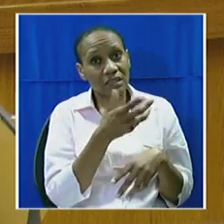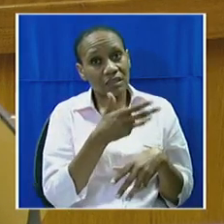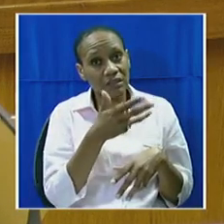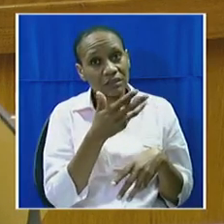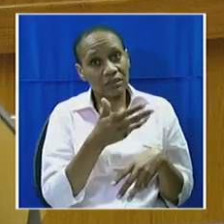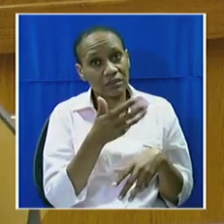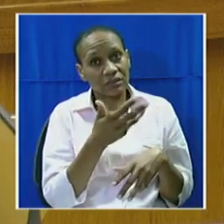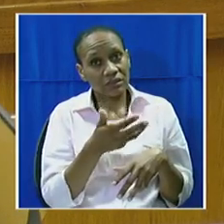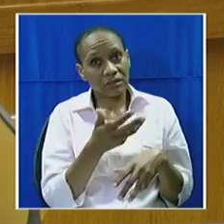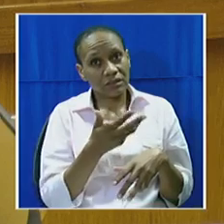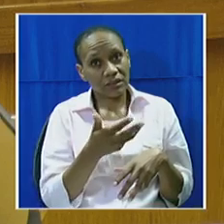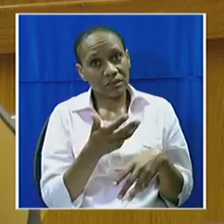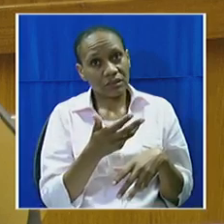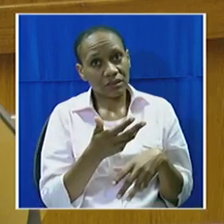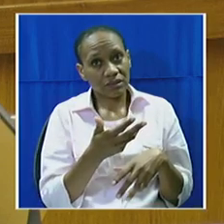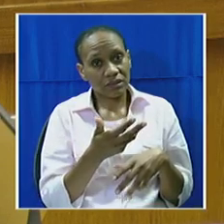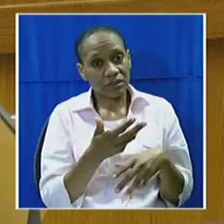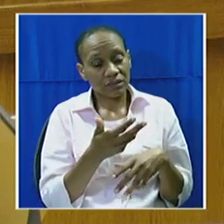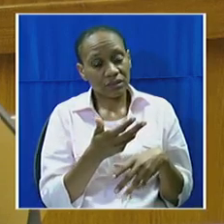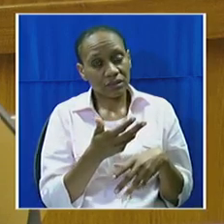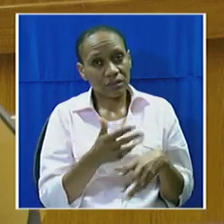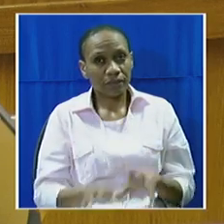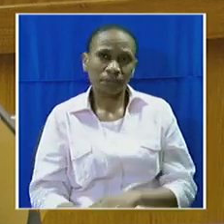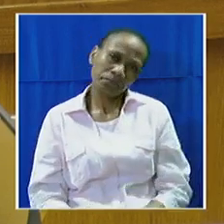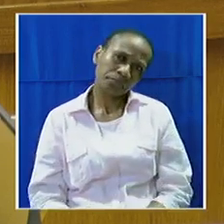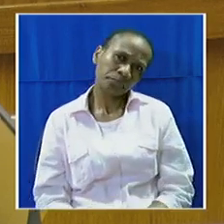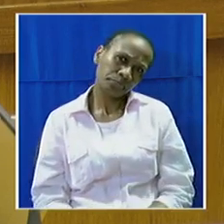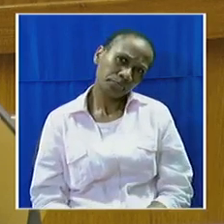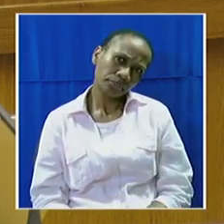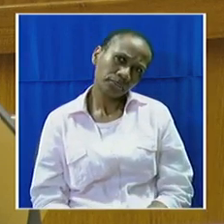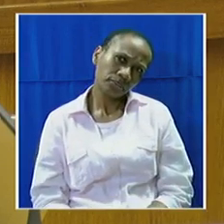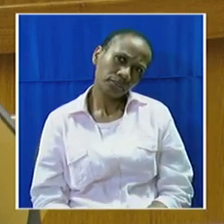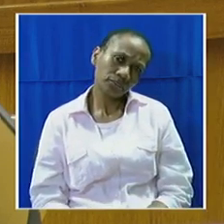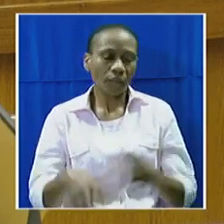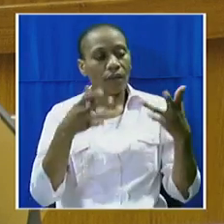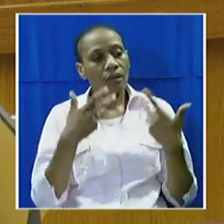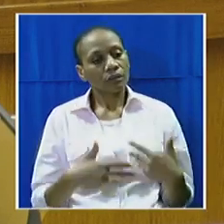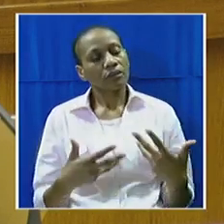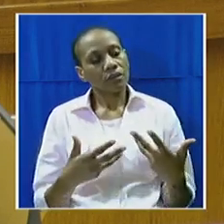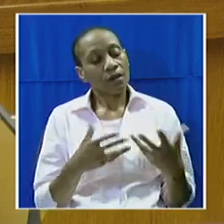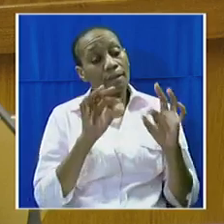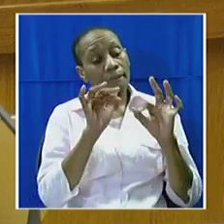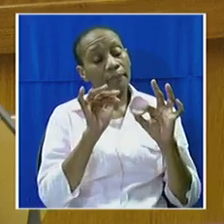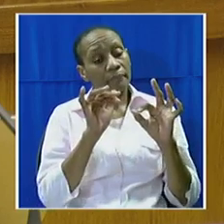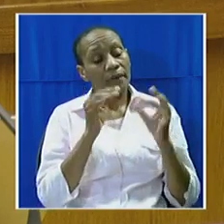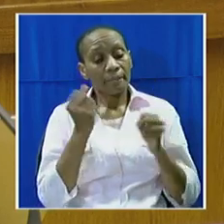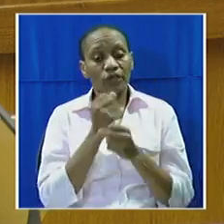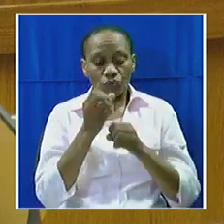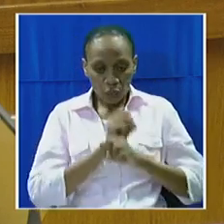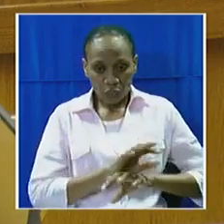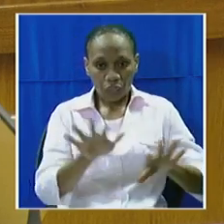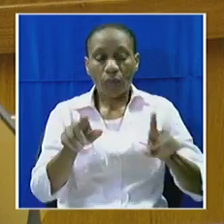in place coordinated response. Let me say comprehensive coordinated response. Hence one of the